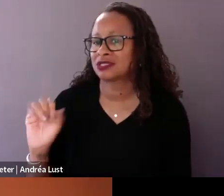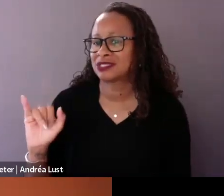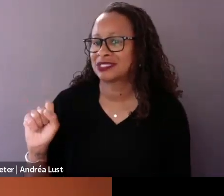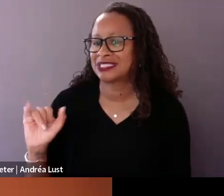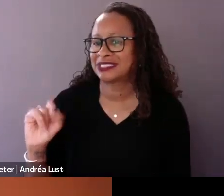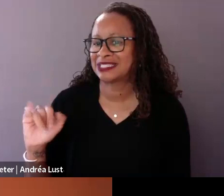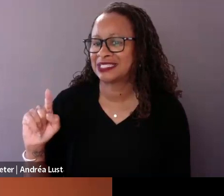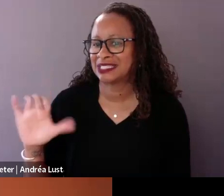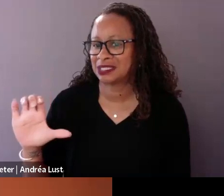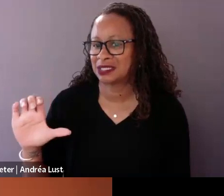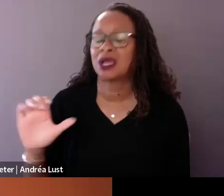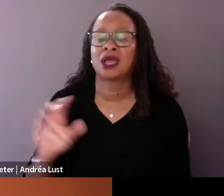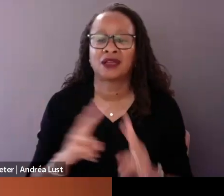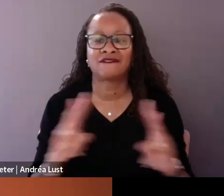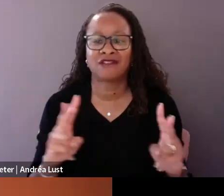manipulative